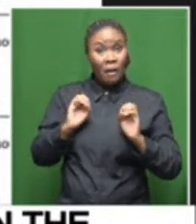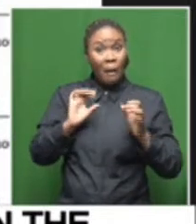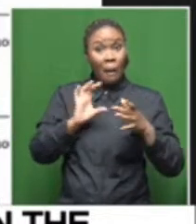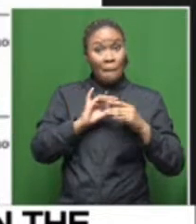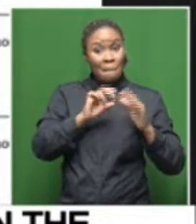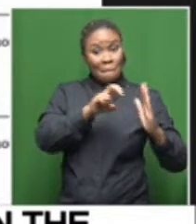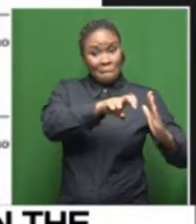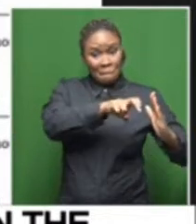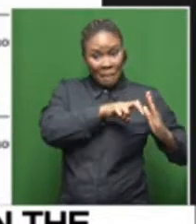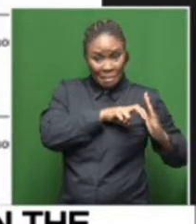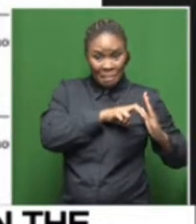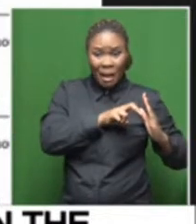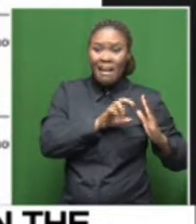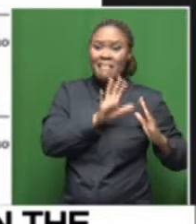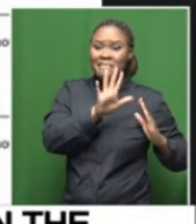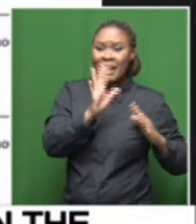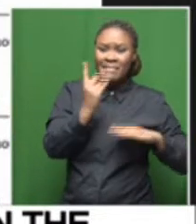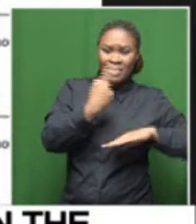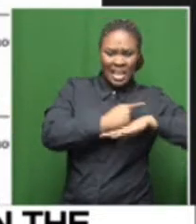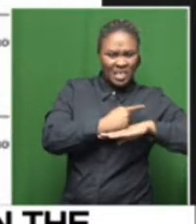could be